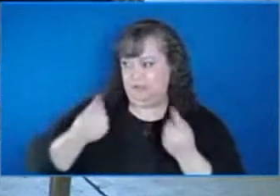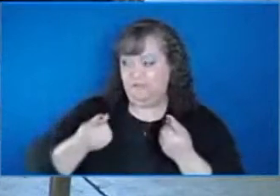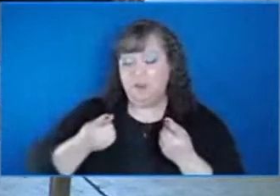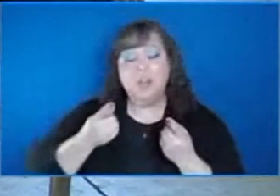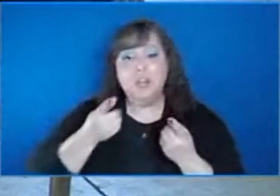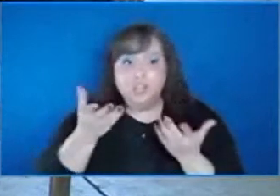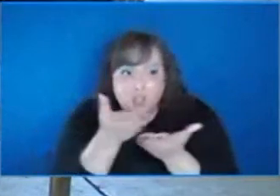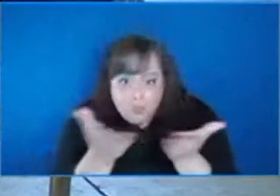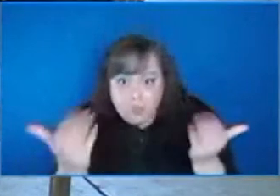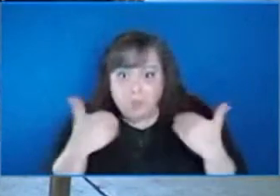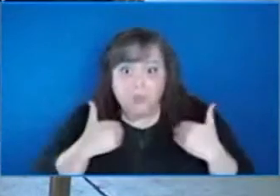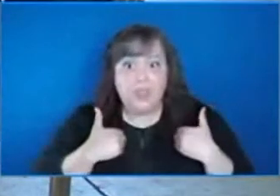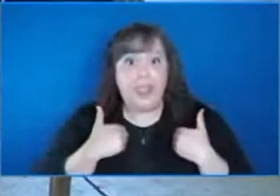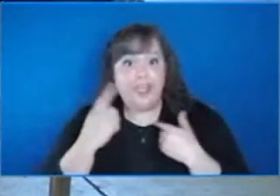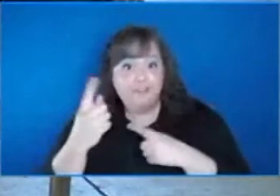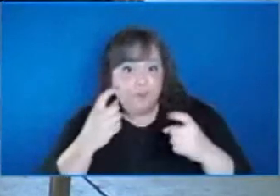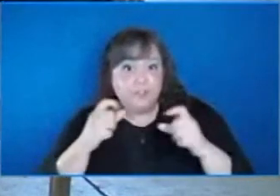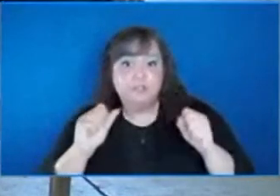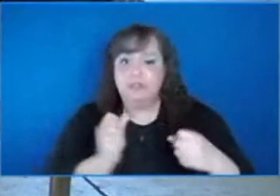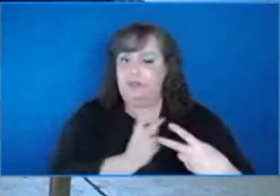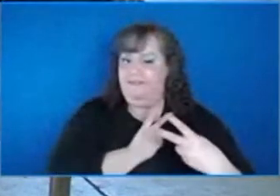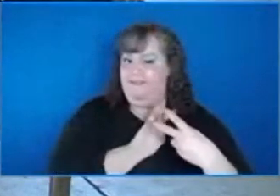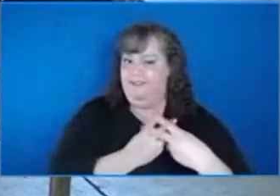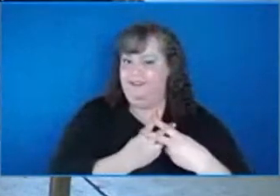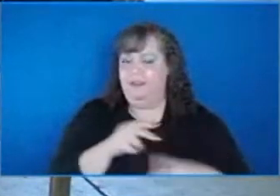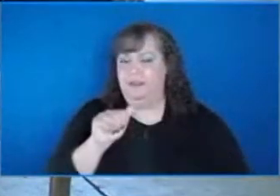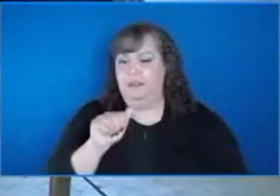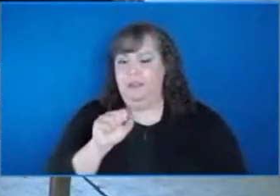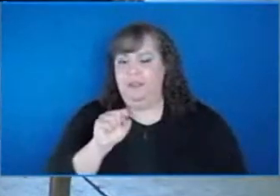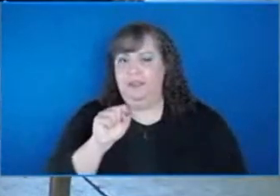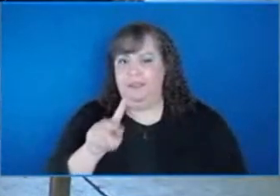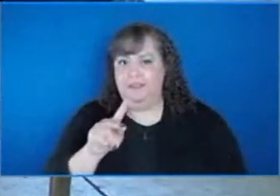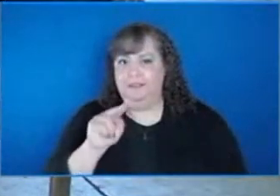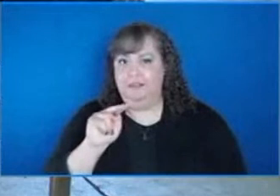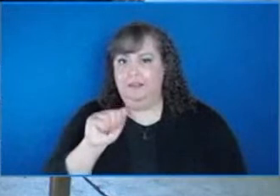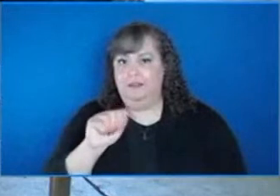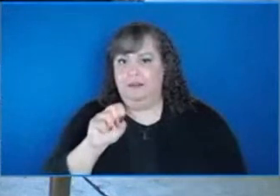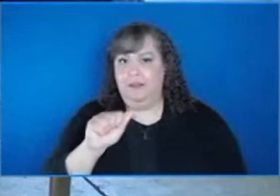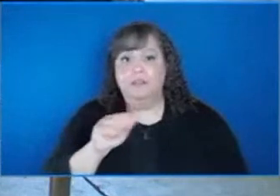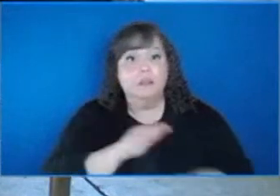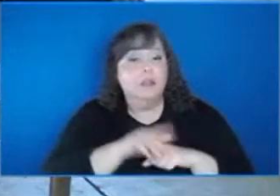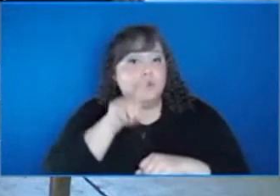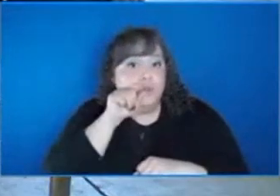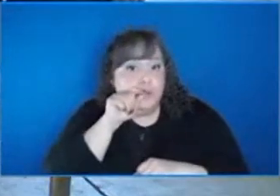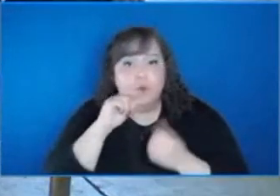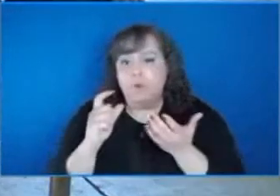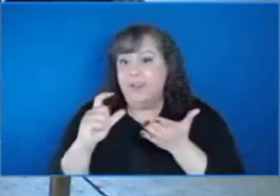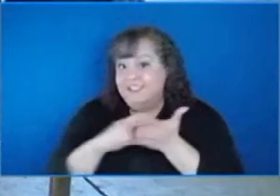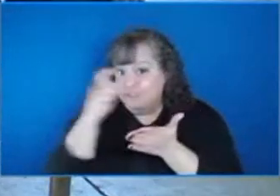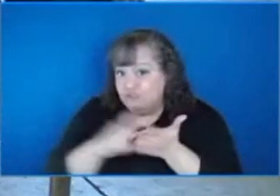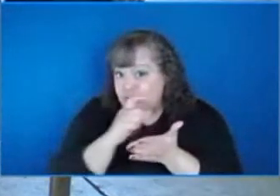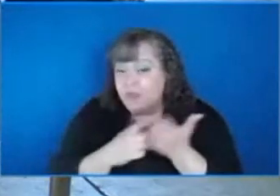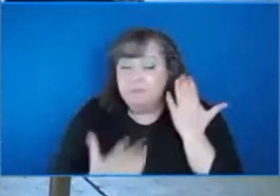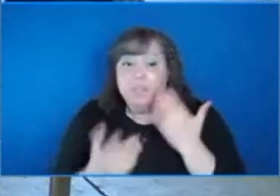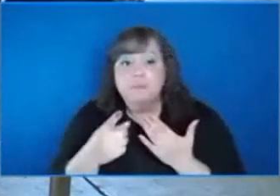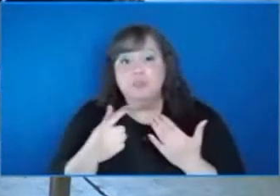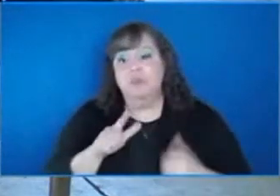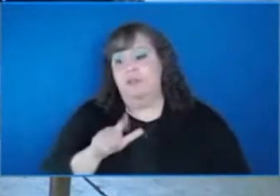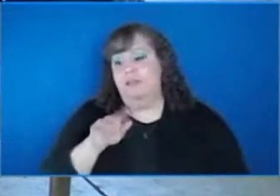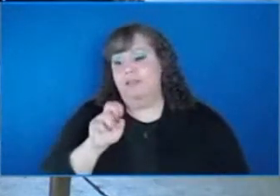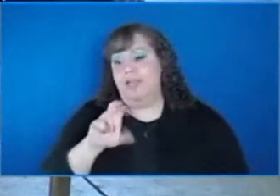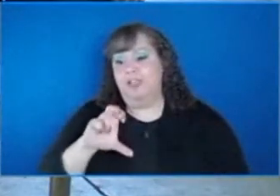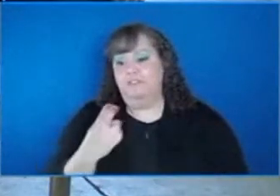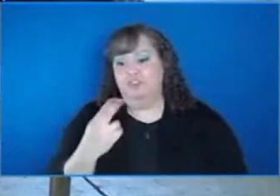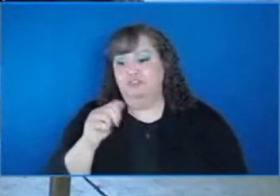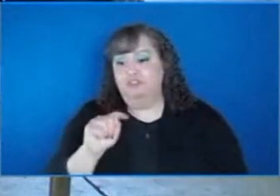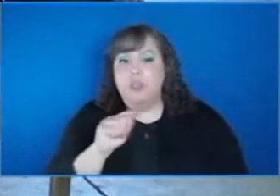AskNASA if you are on Twitter or Instagram. If you've got a live chat like on YouTube or Facebook, just pop your questions right